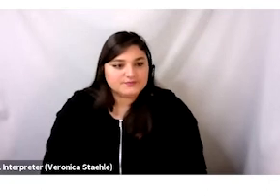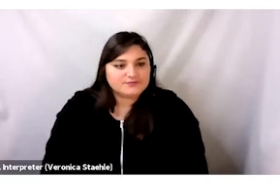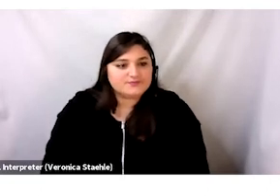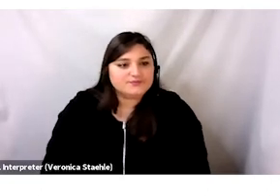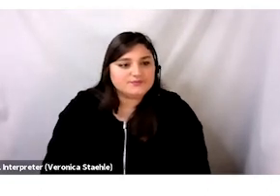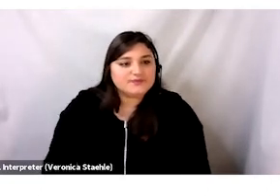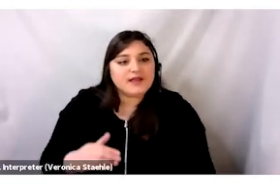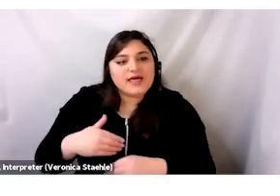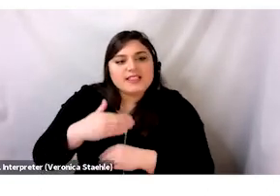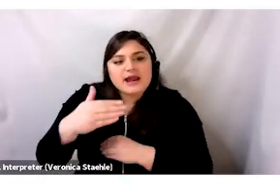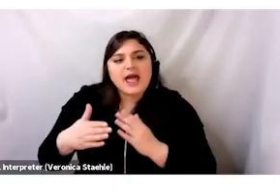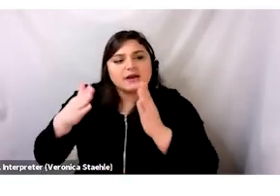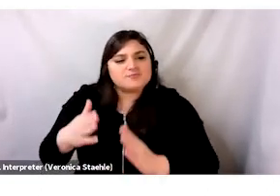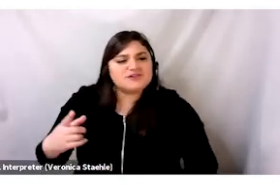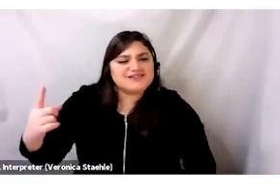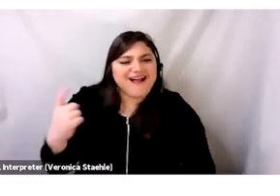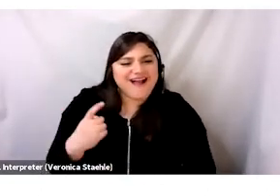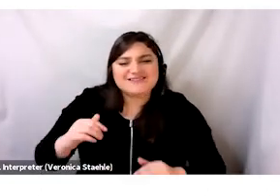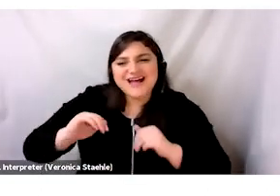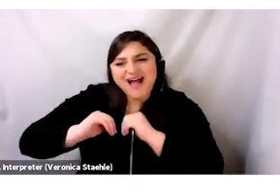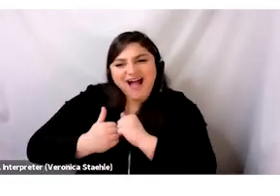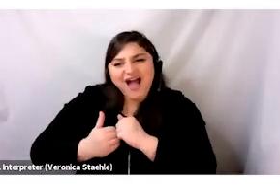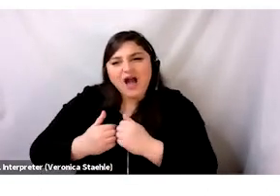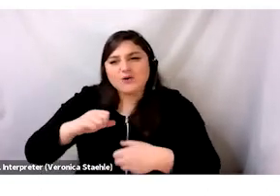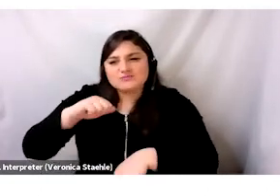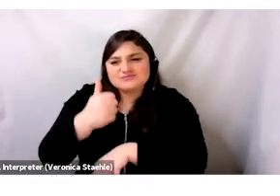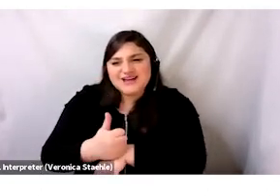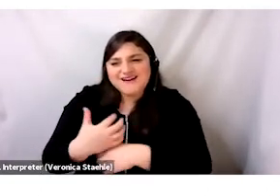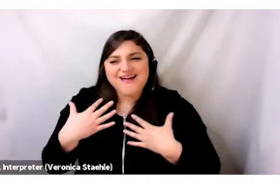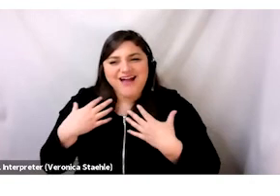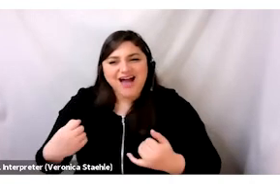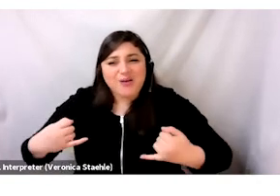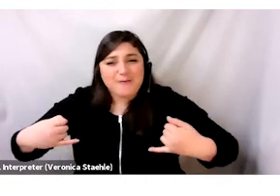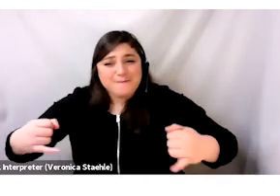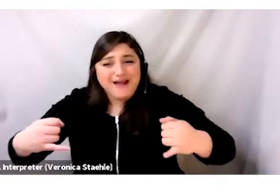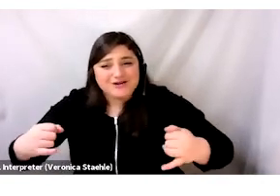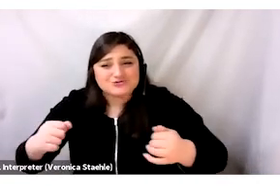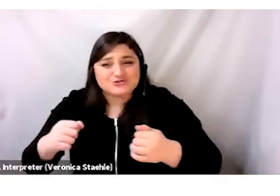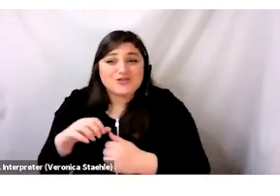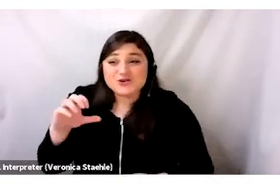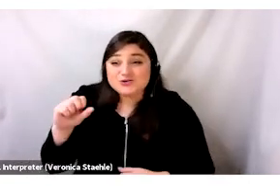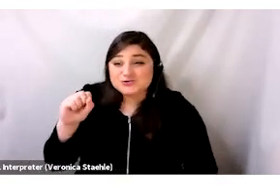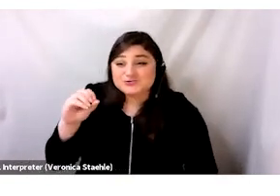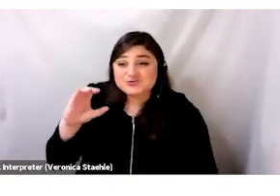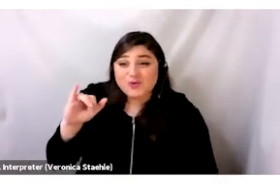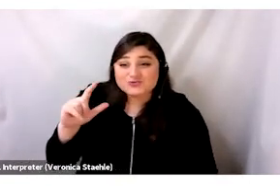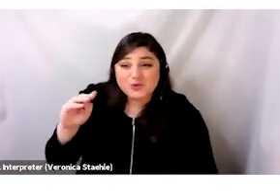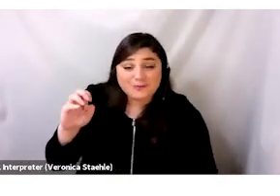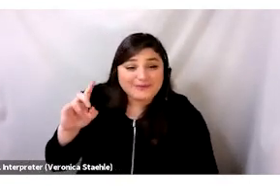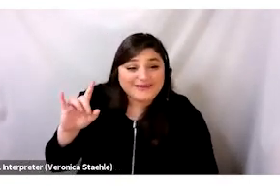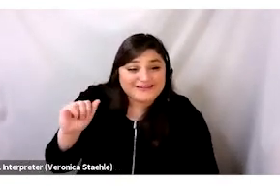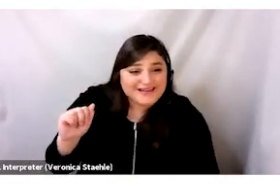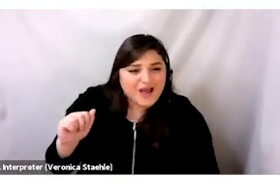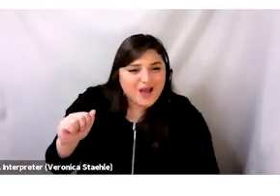The next person says, how can we set healthier boundaries for ourselves in terms of using social media while also navigating